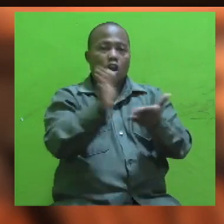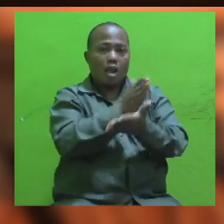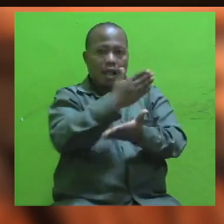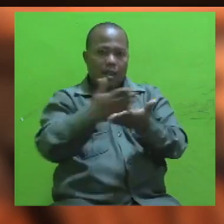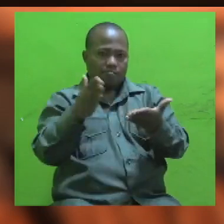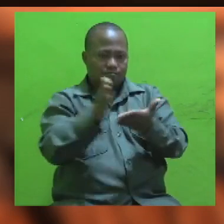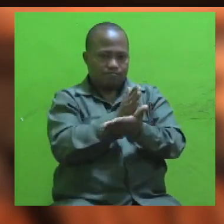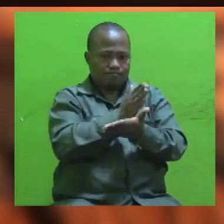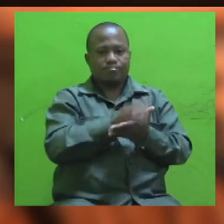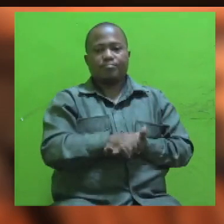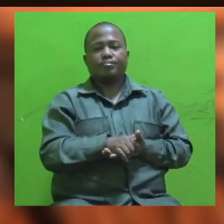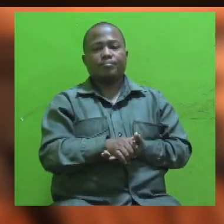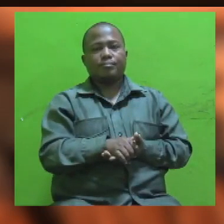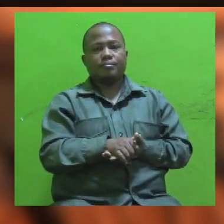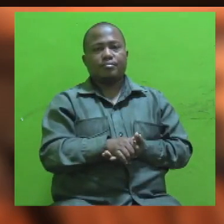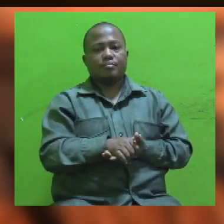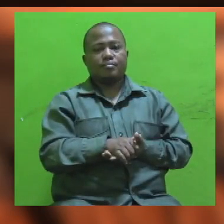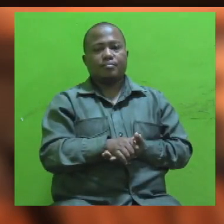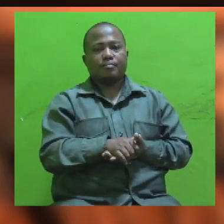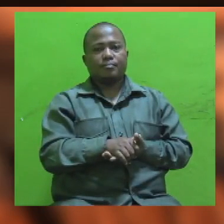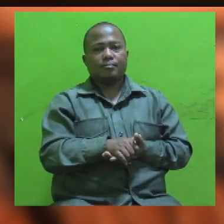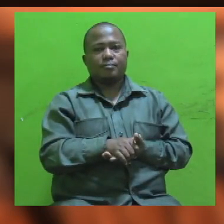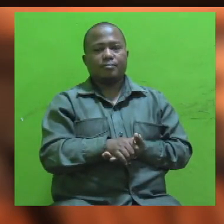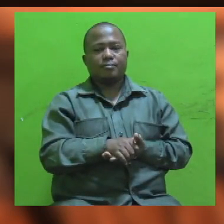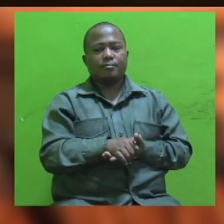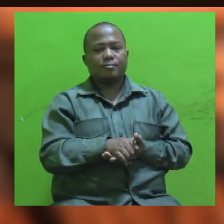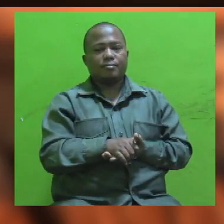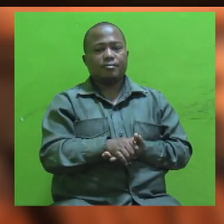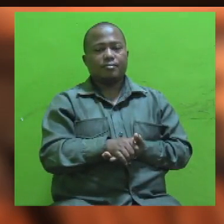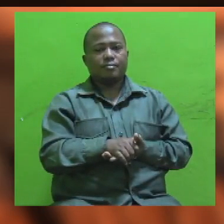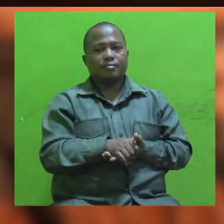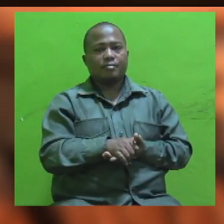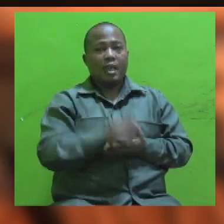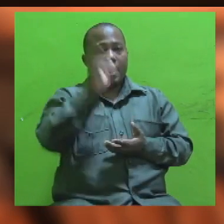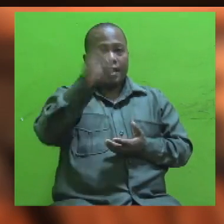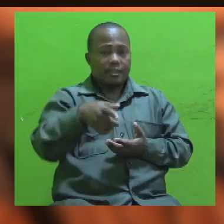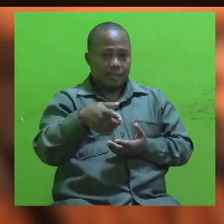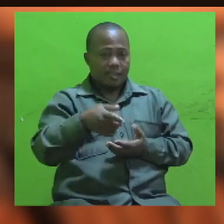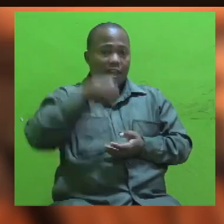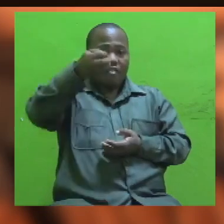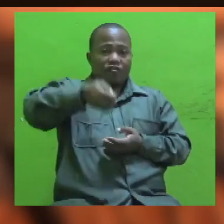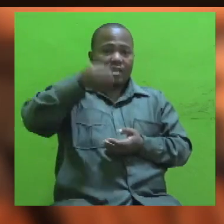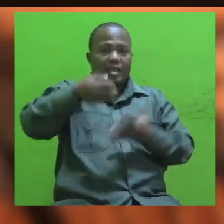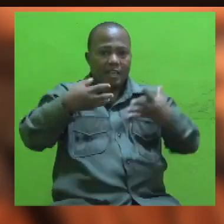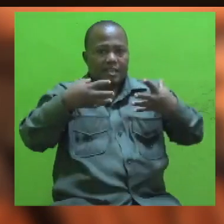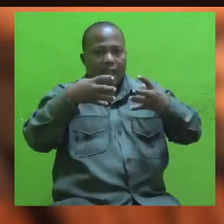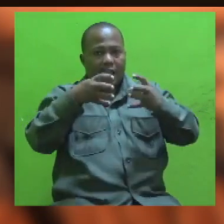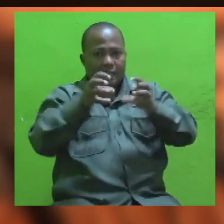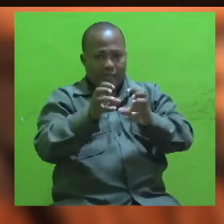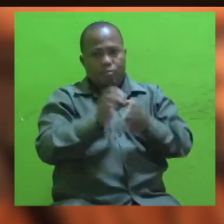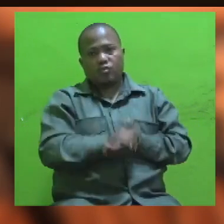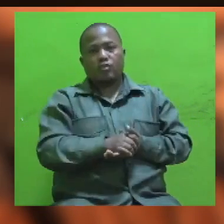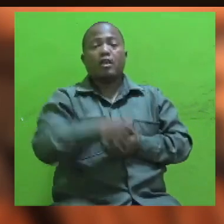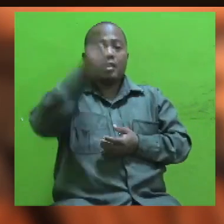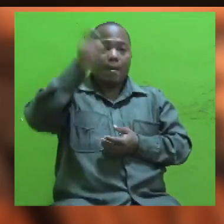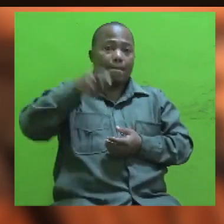area. It comprises village government through there is a village assembly, where the people